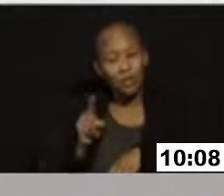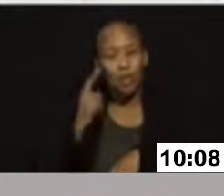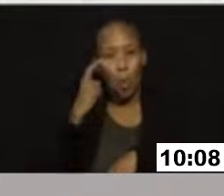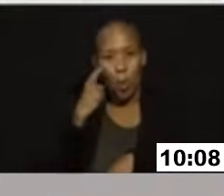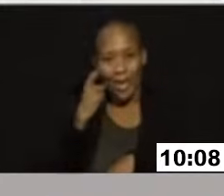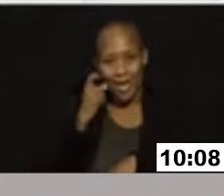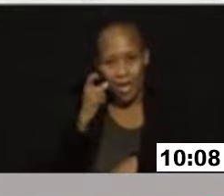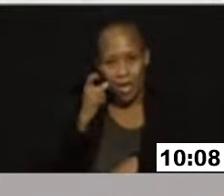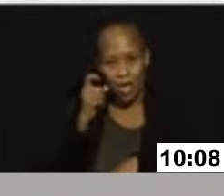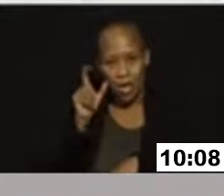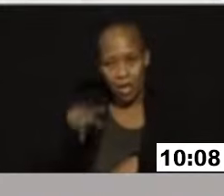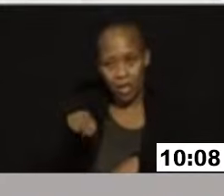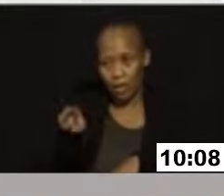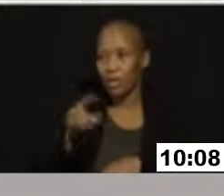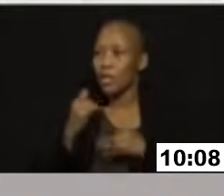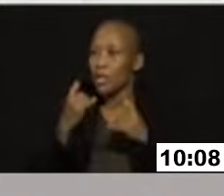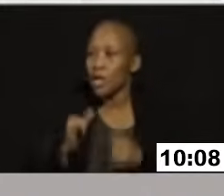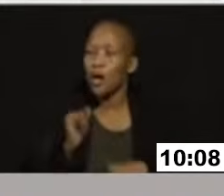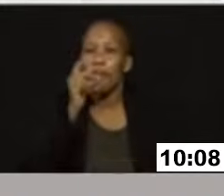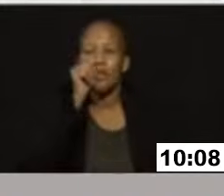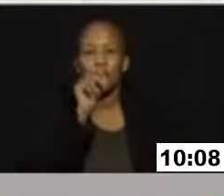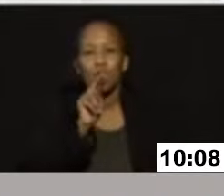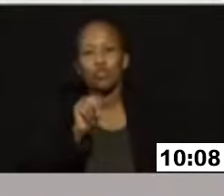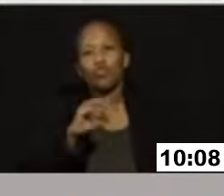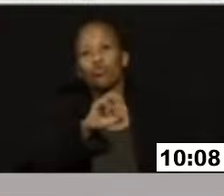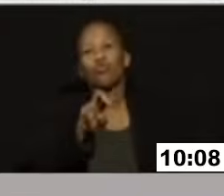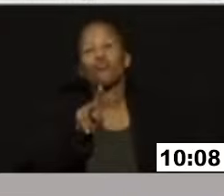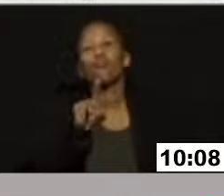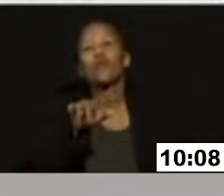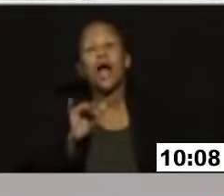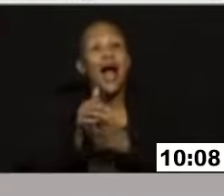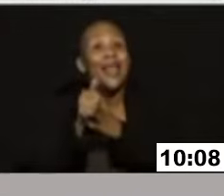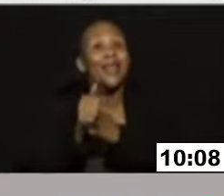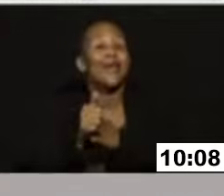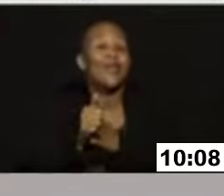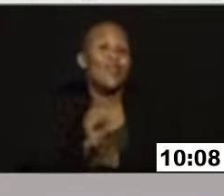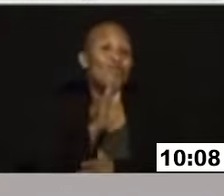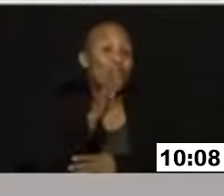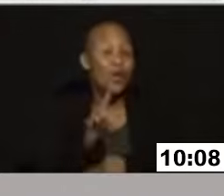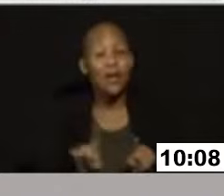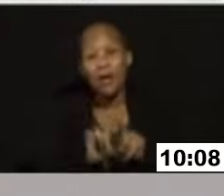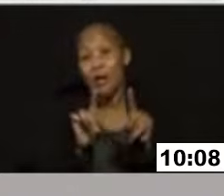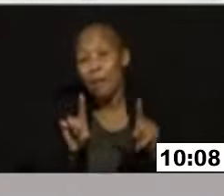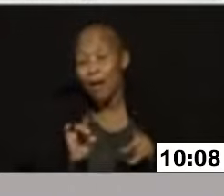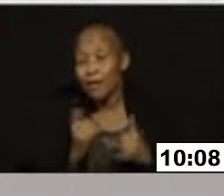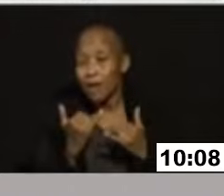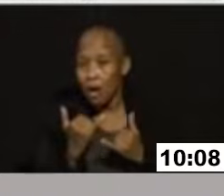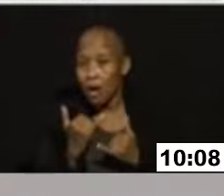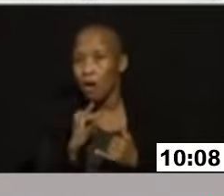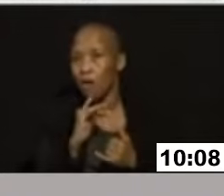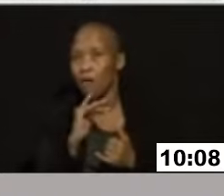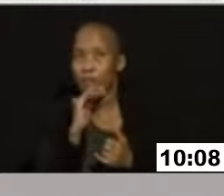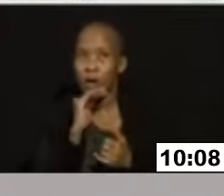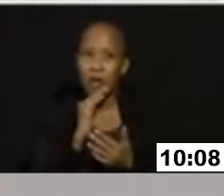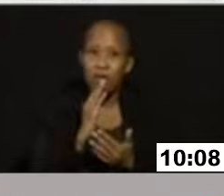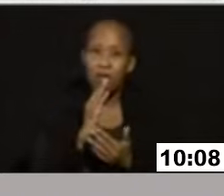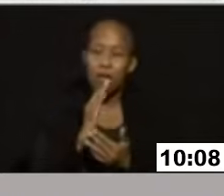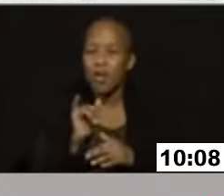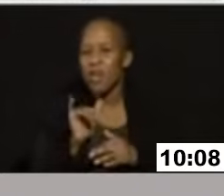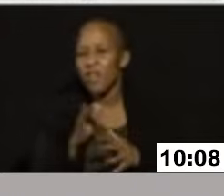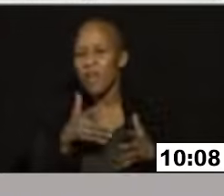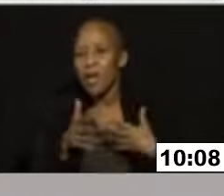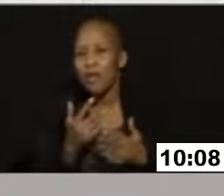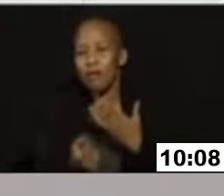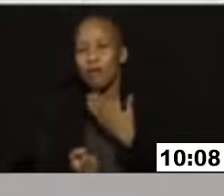opportunity to lead Mr. Ngcuka, but that doesn't dispense with the fact that if there's anything that requires clarity, it